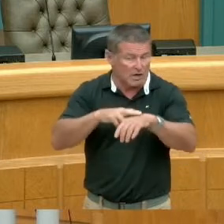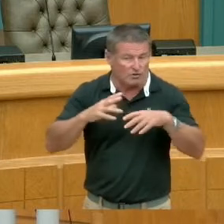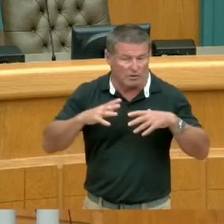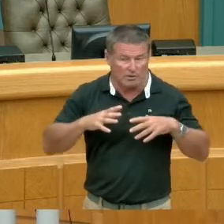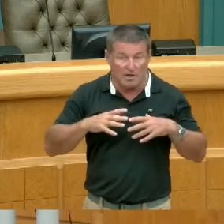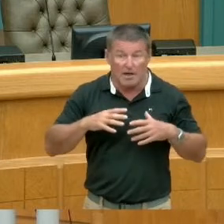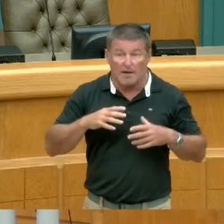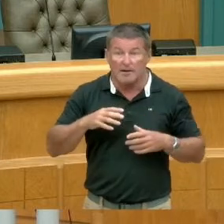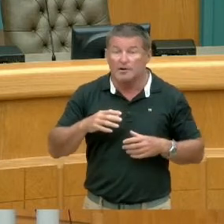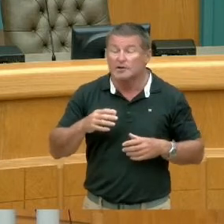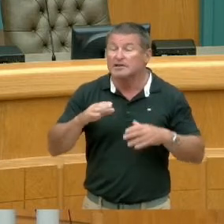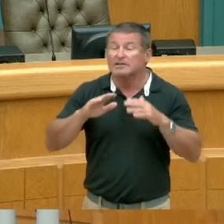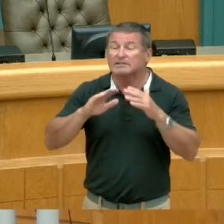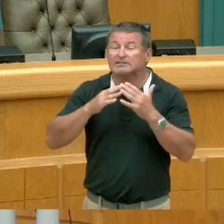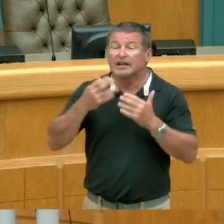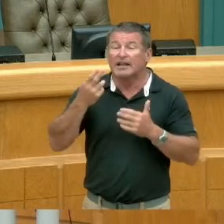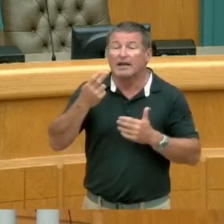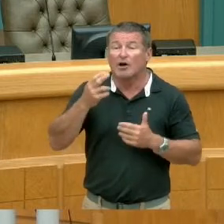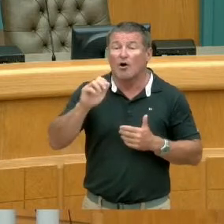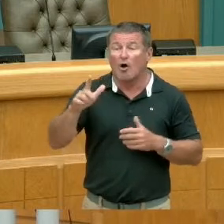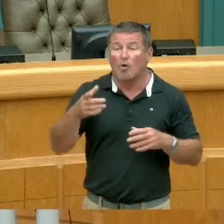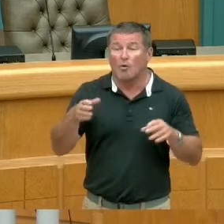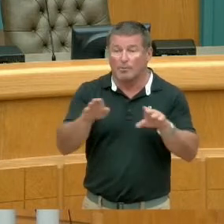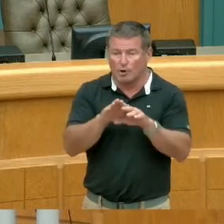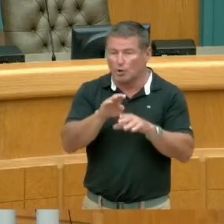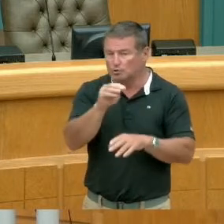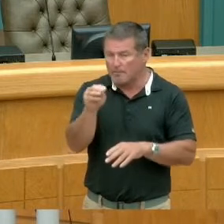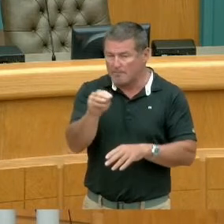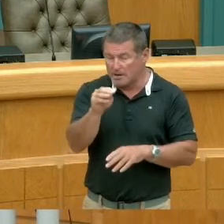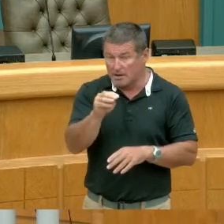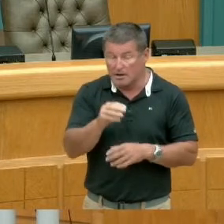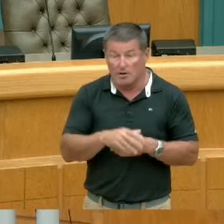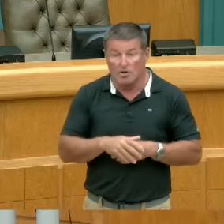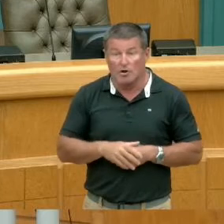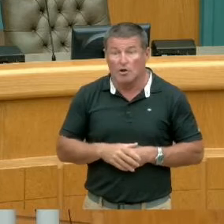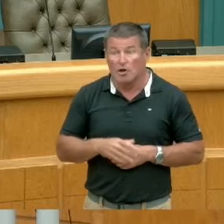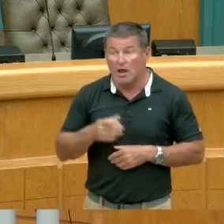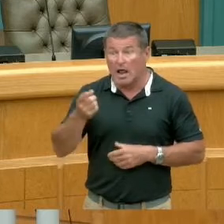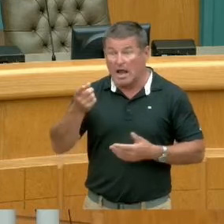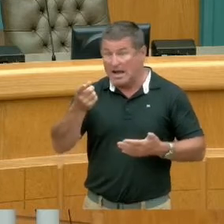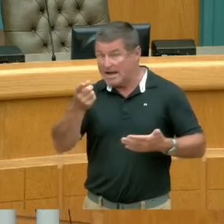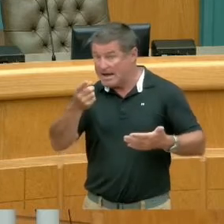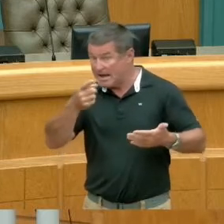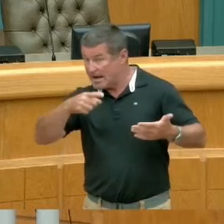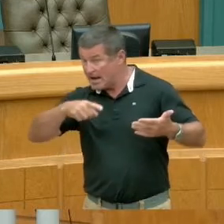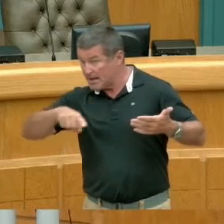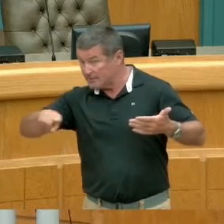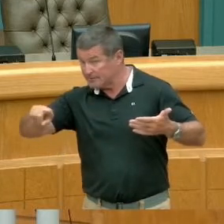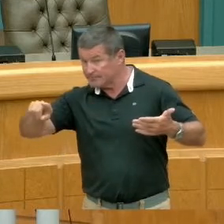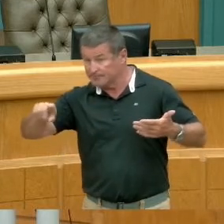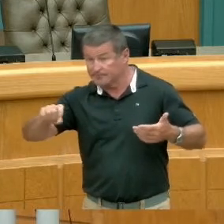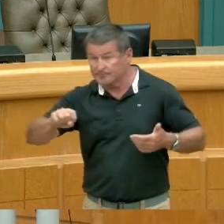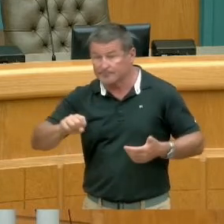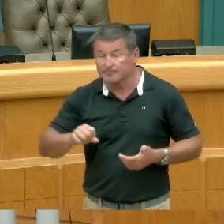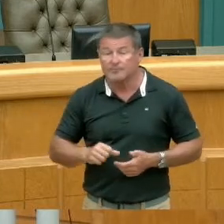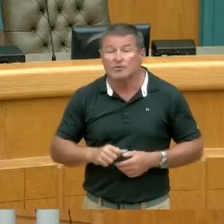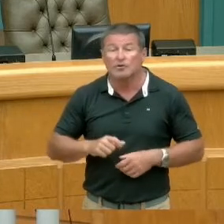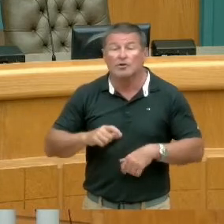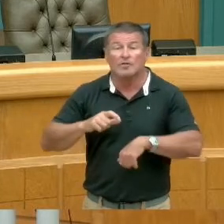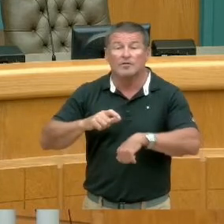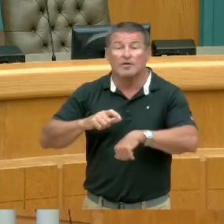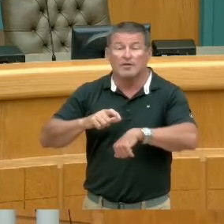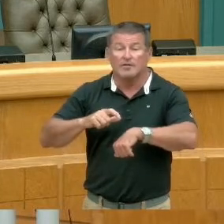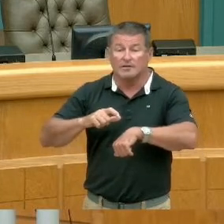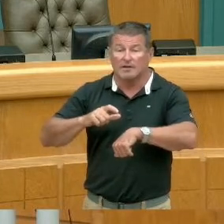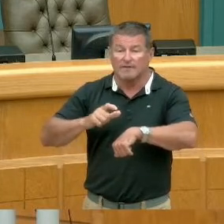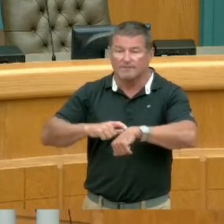which means the city hall will be closed. And so what we're going to be doing beginning next week is these 5 o'clock briefings will be reduced to